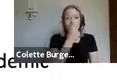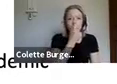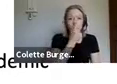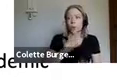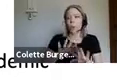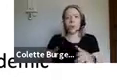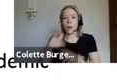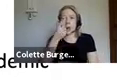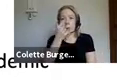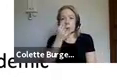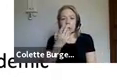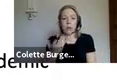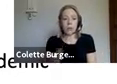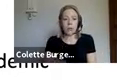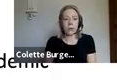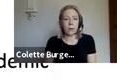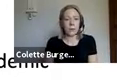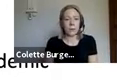please.